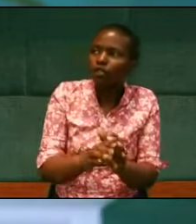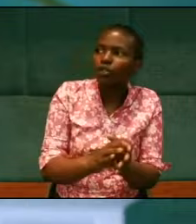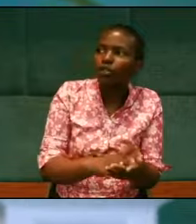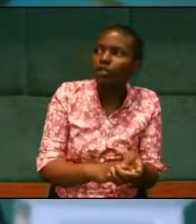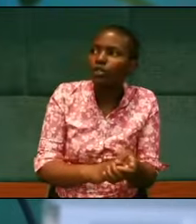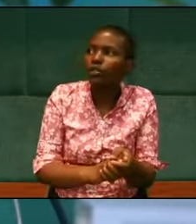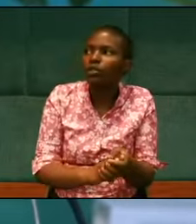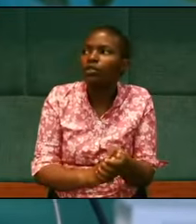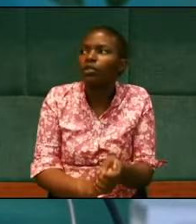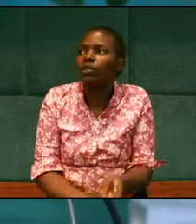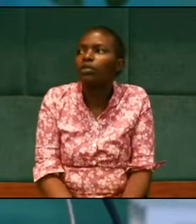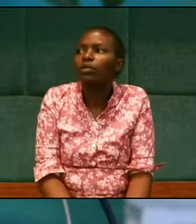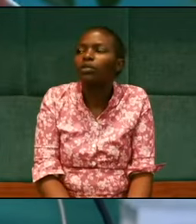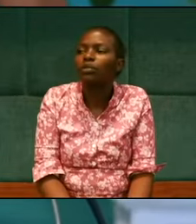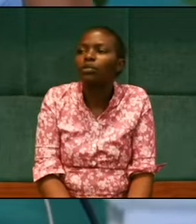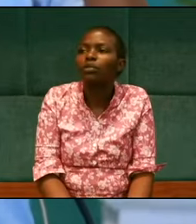agreement.